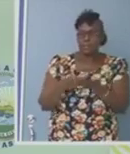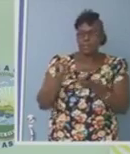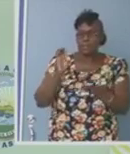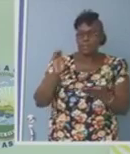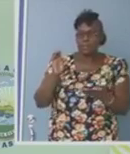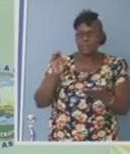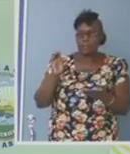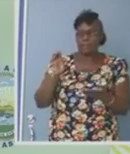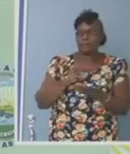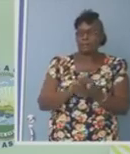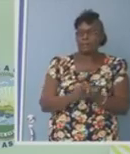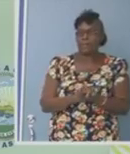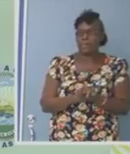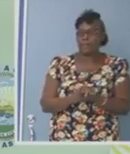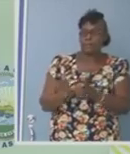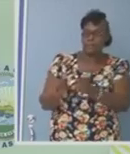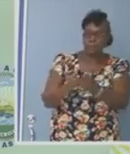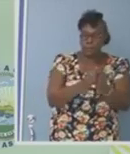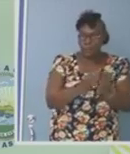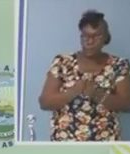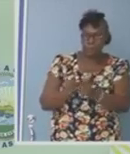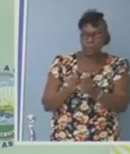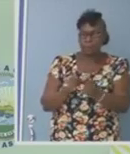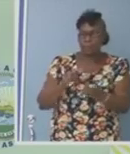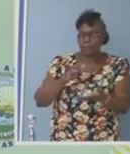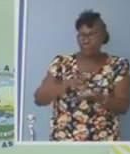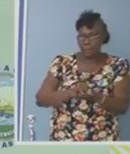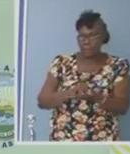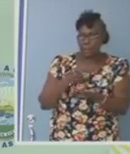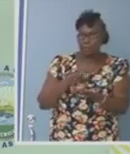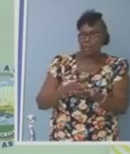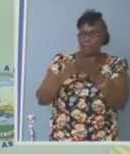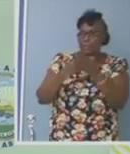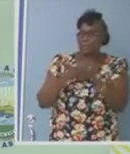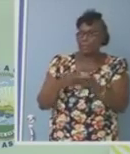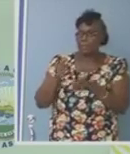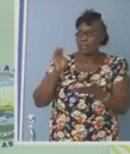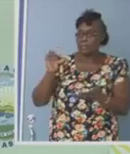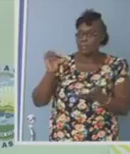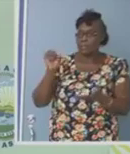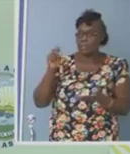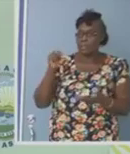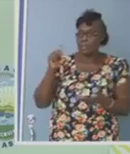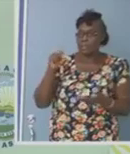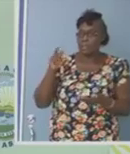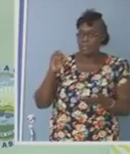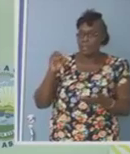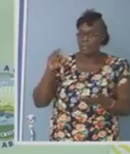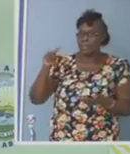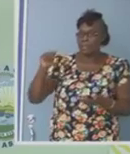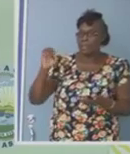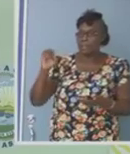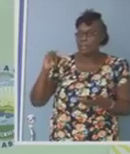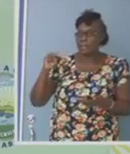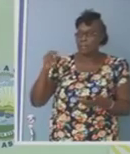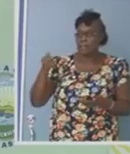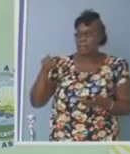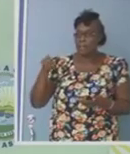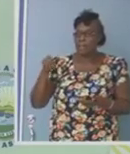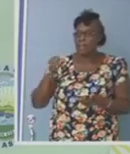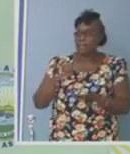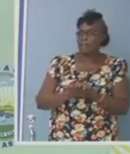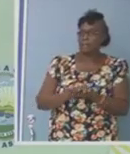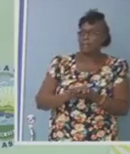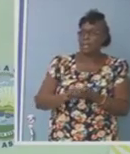centers. And so together with that rehabilitation center, the TEMA isolation facility, and the